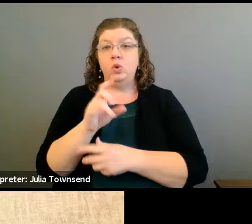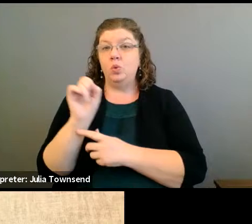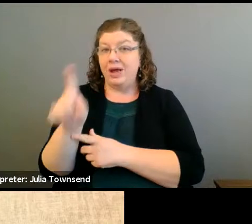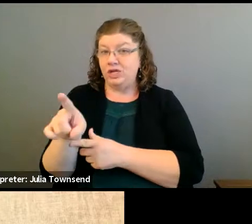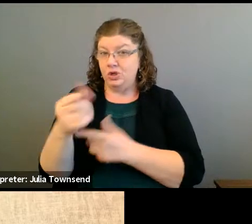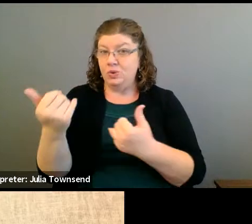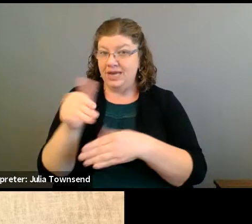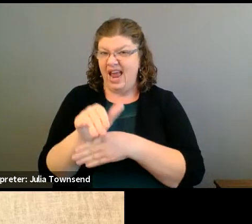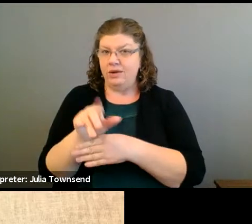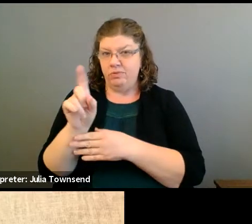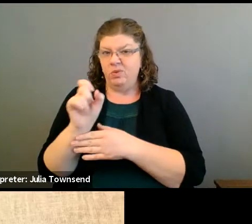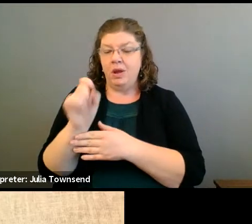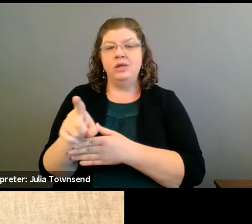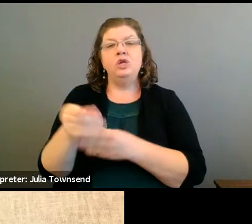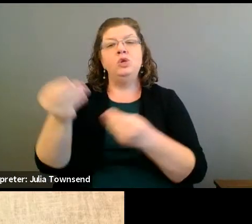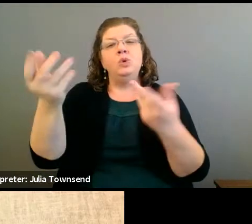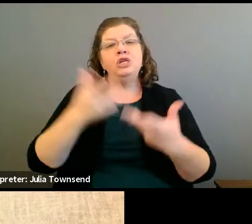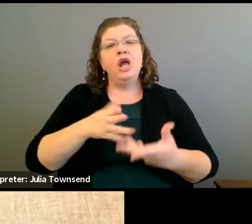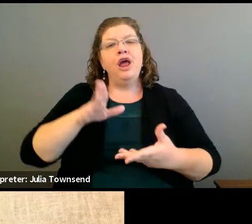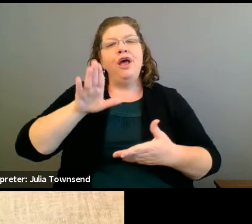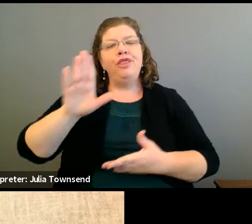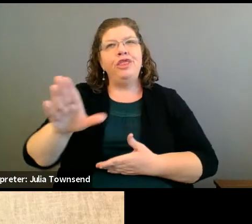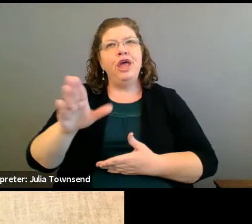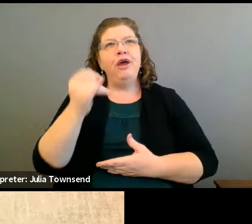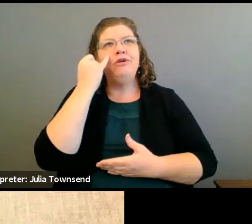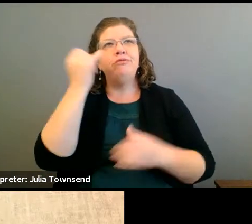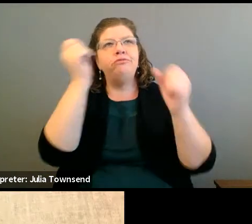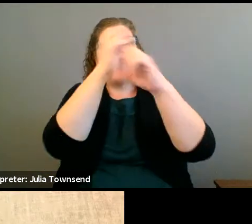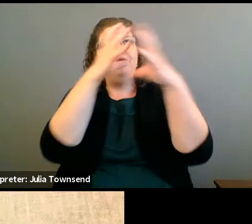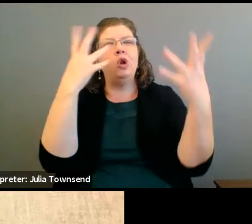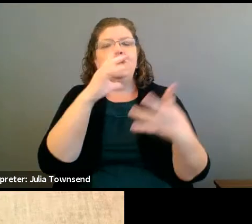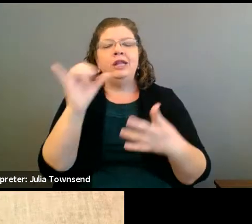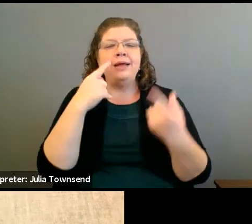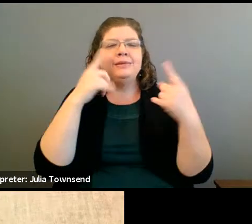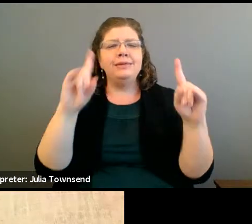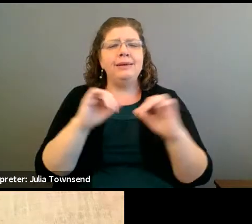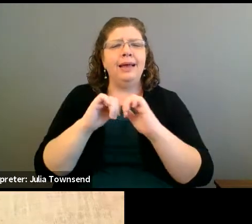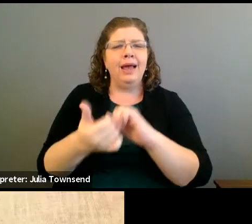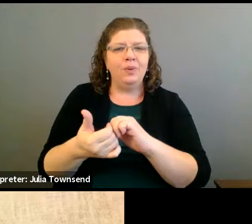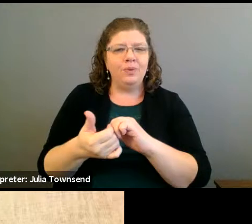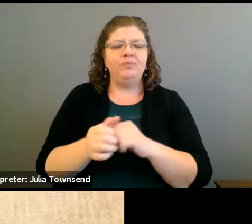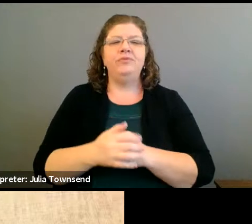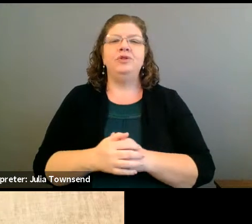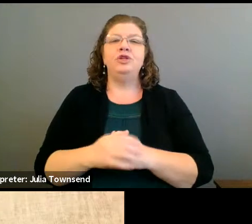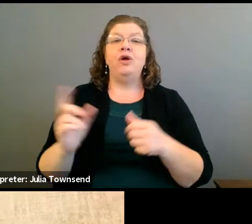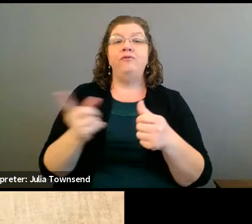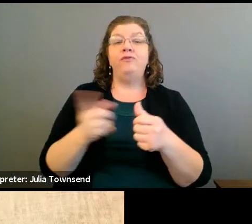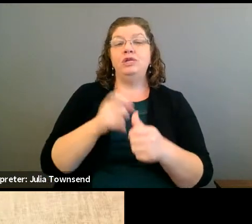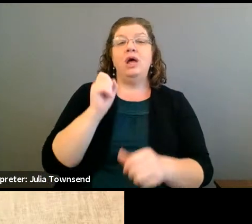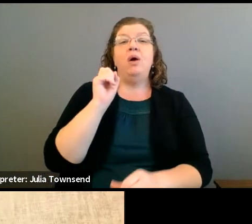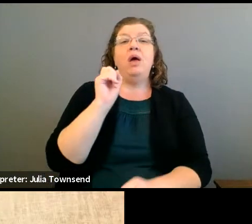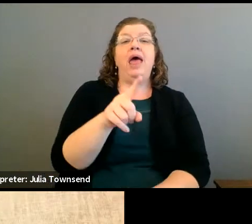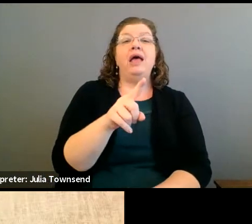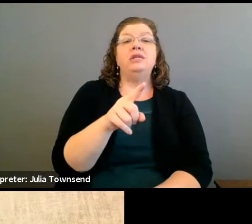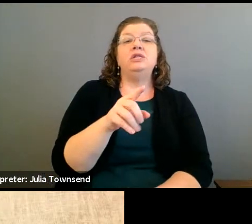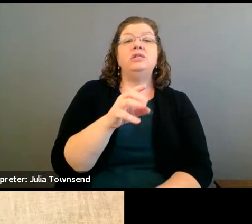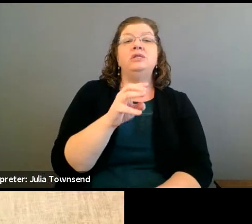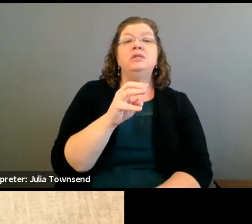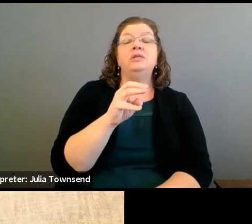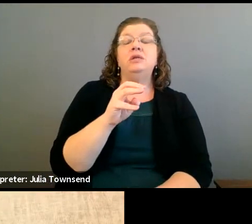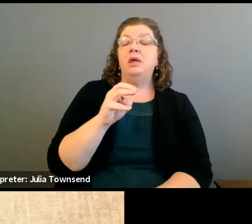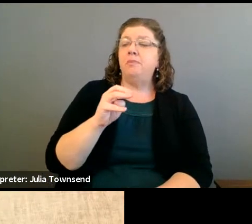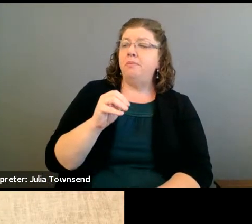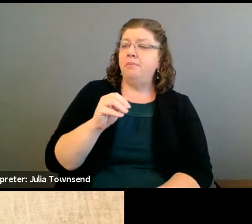their recipe for success. So, first I'll ask Ms. Trujillo, can you tell